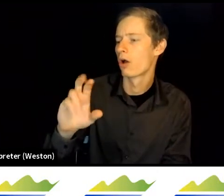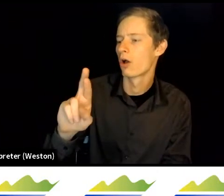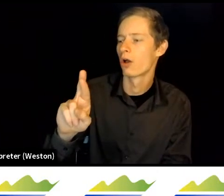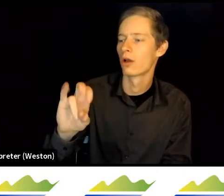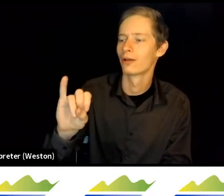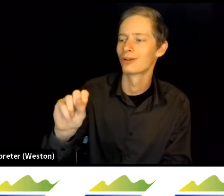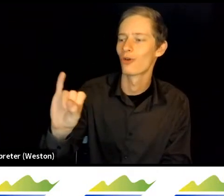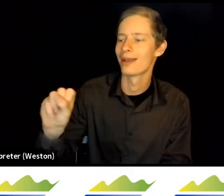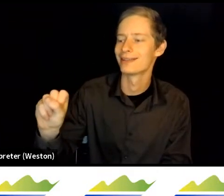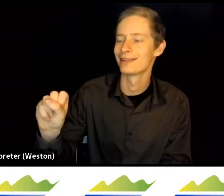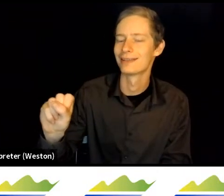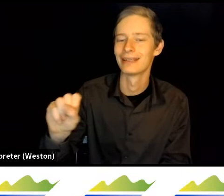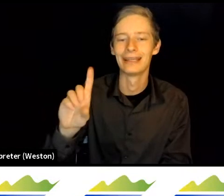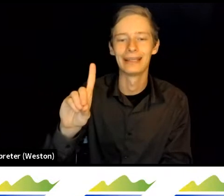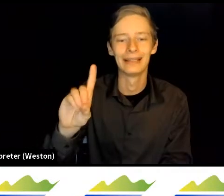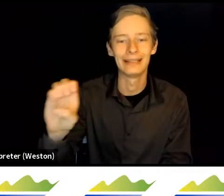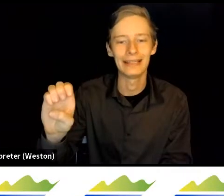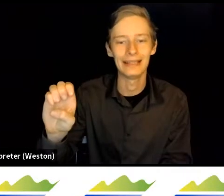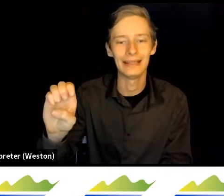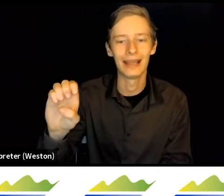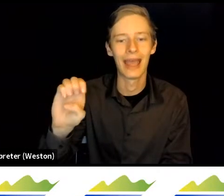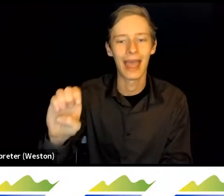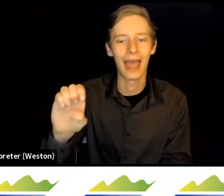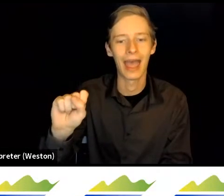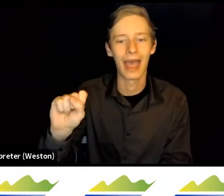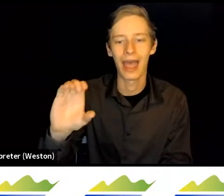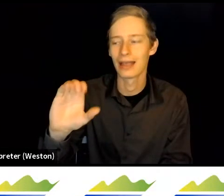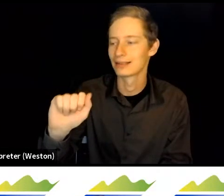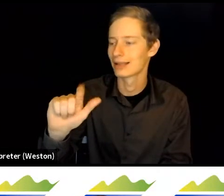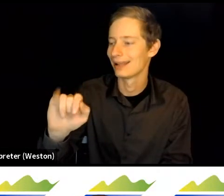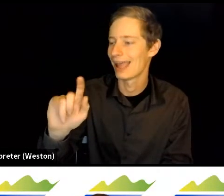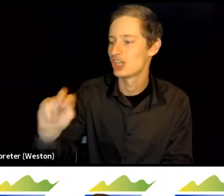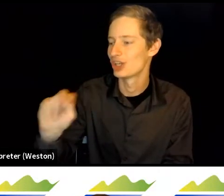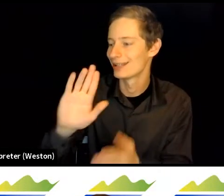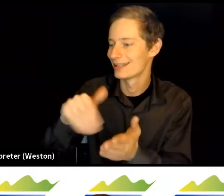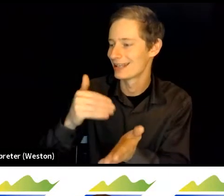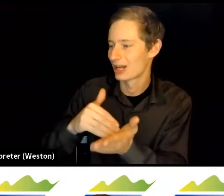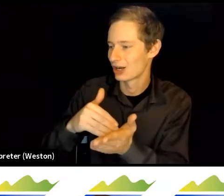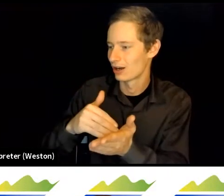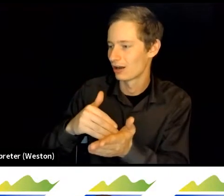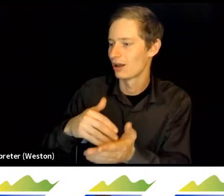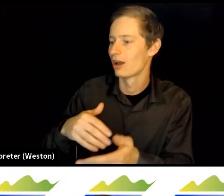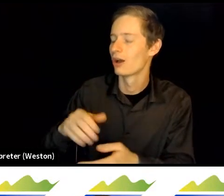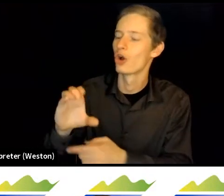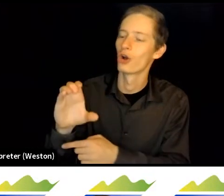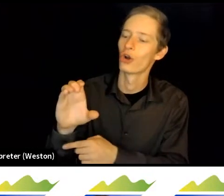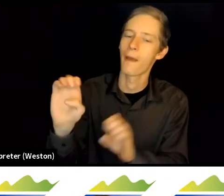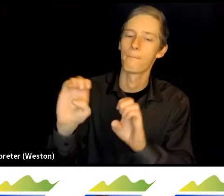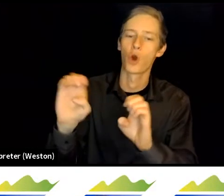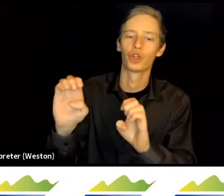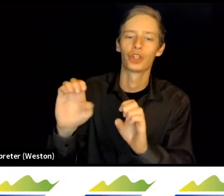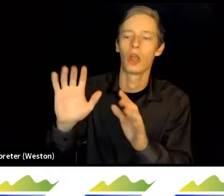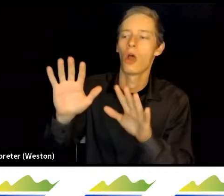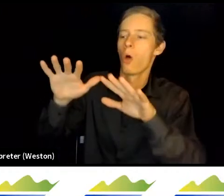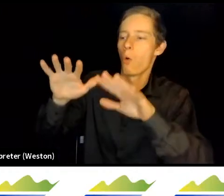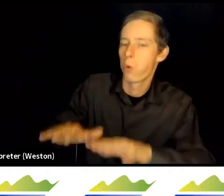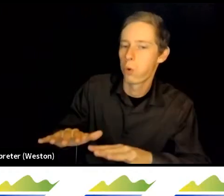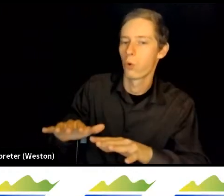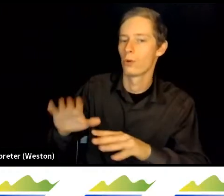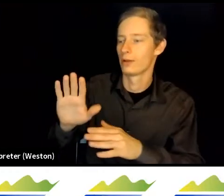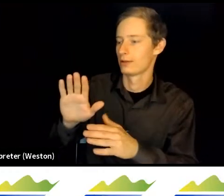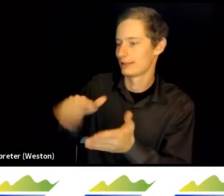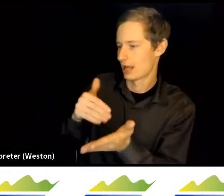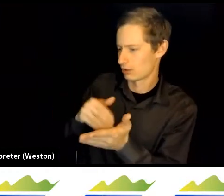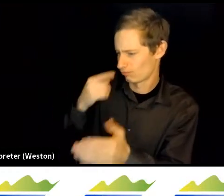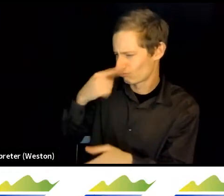De-Escalation Center, and its role in the mental health services? I'll be glad to. As I said earlier tonight, we've been